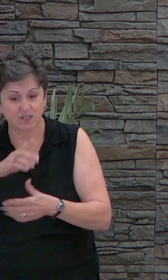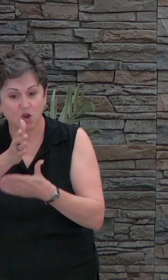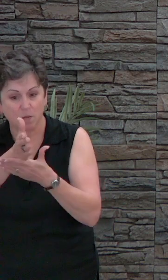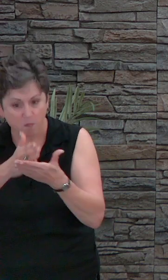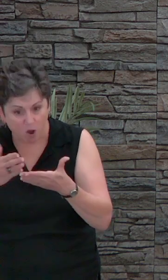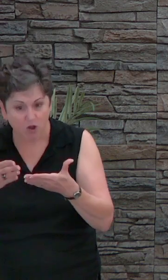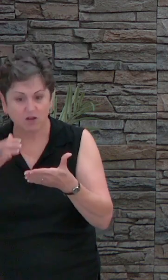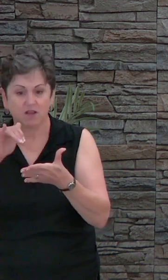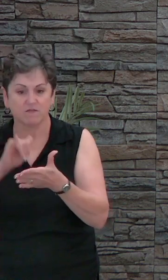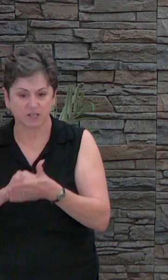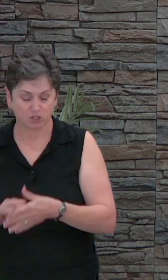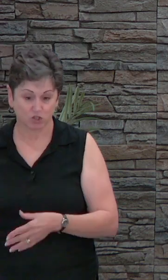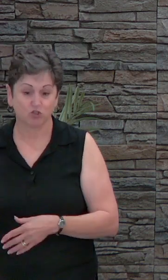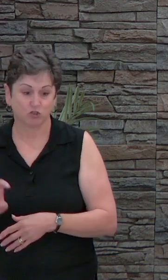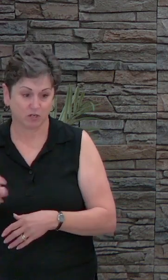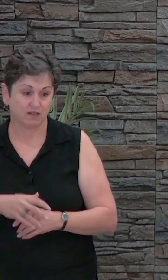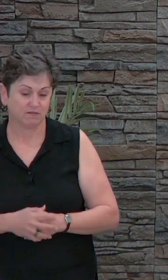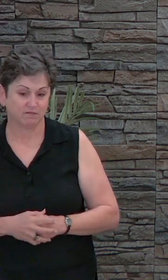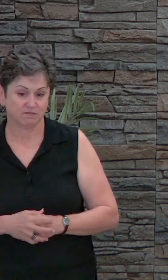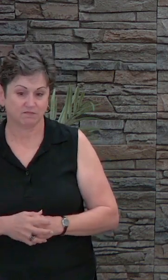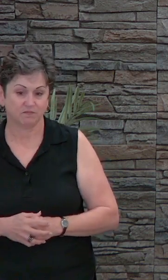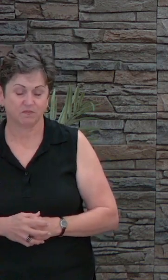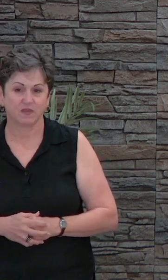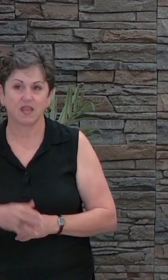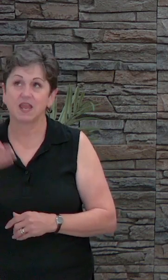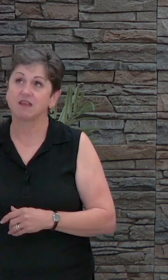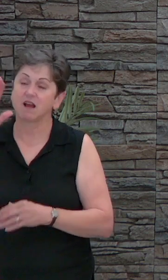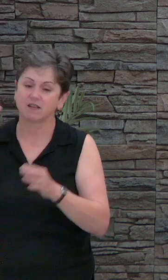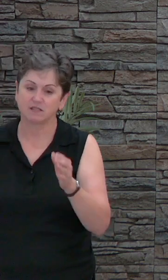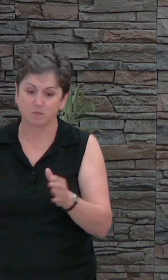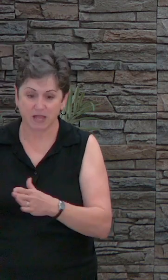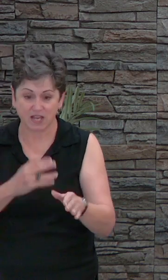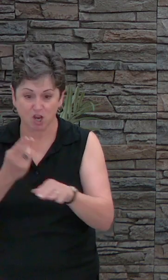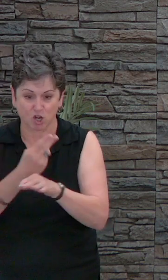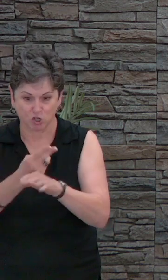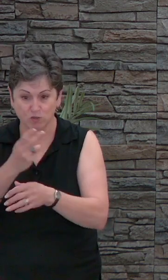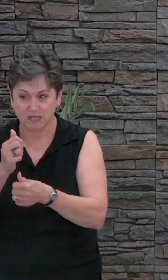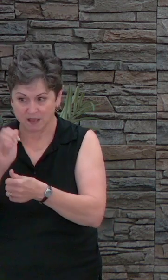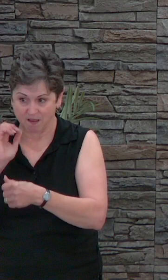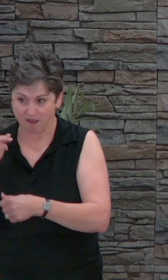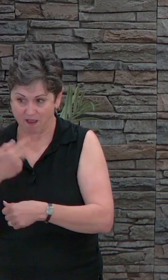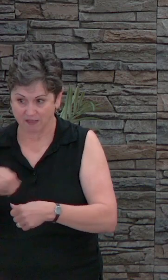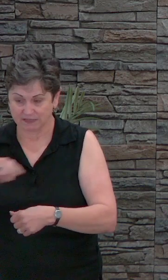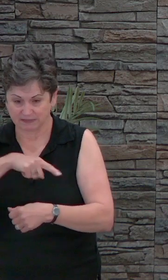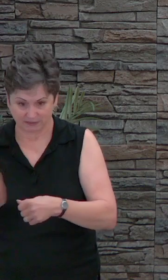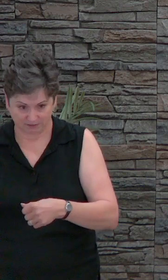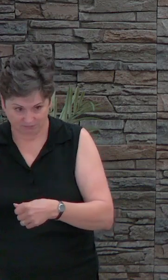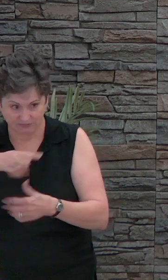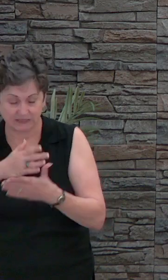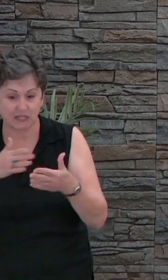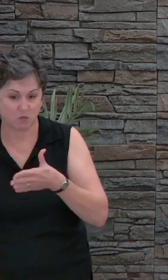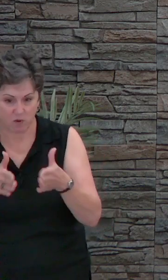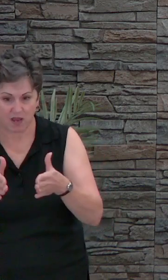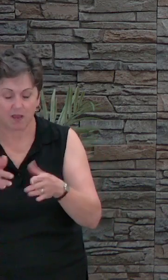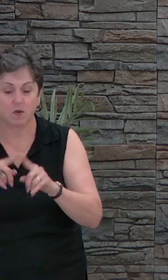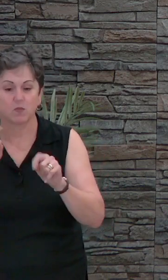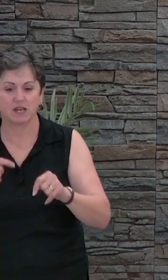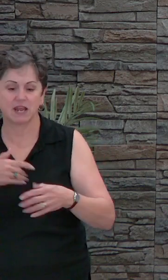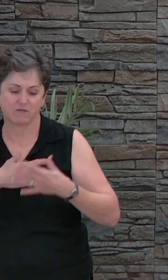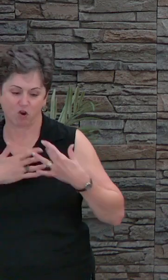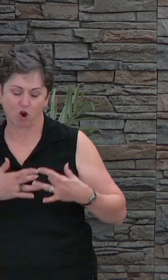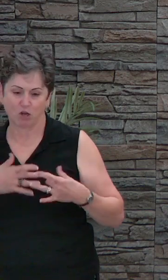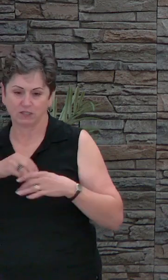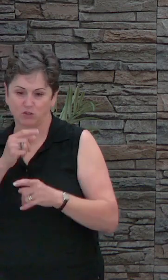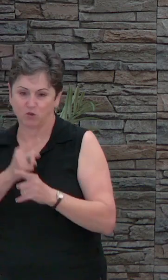of this journey. And he's planning on using us in some fashion. But we have to have our hearts in the